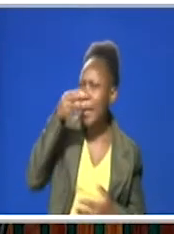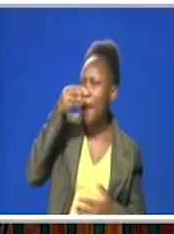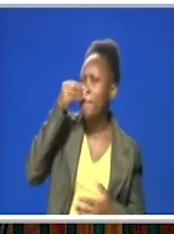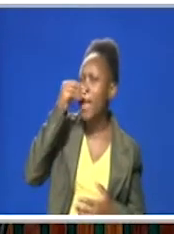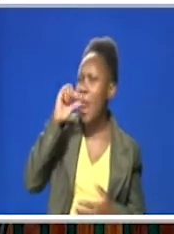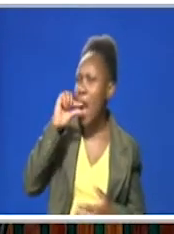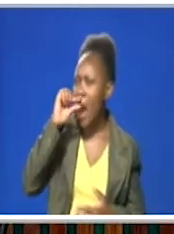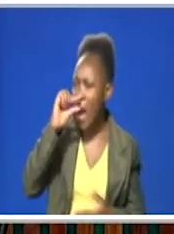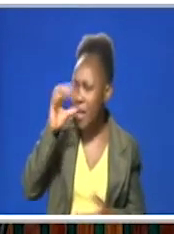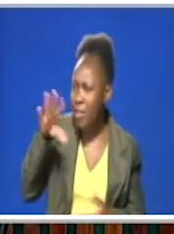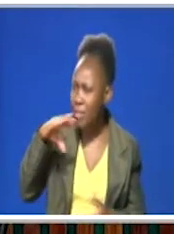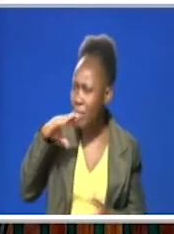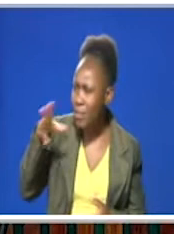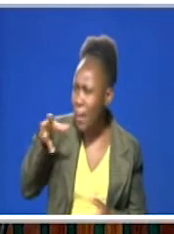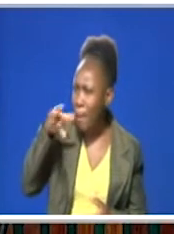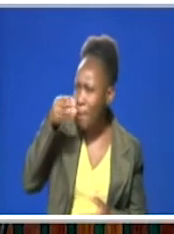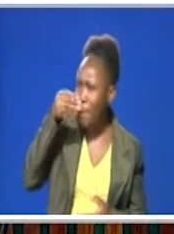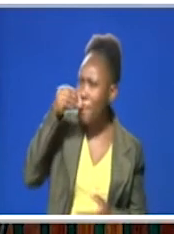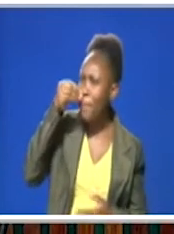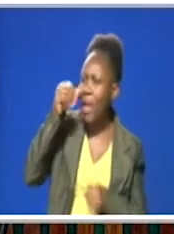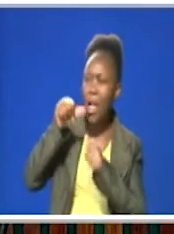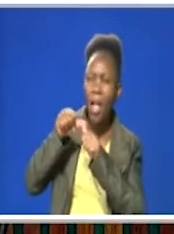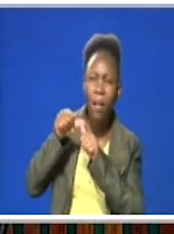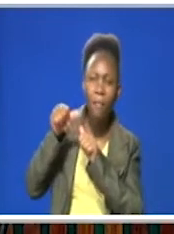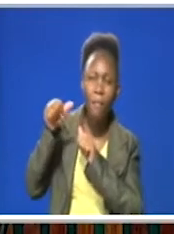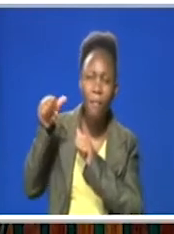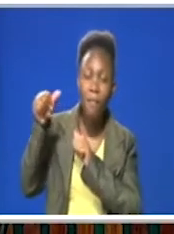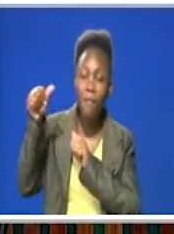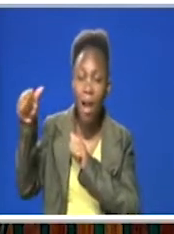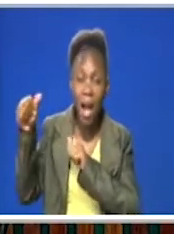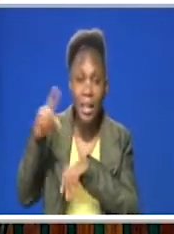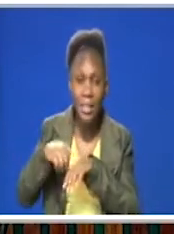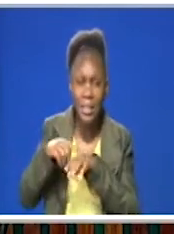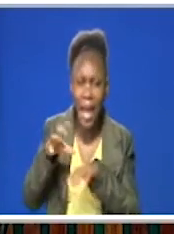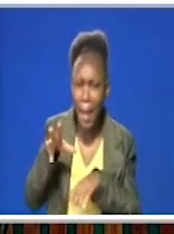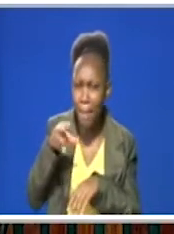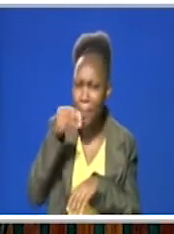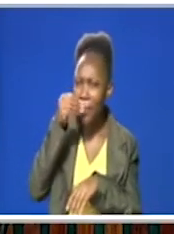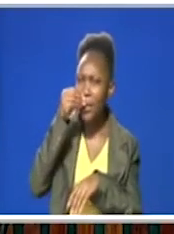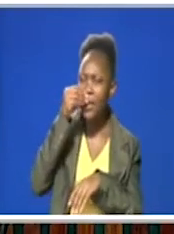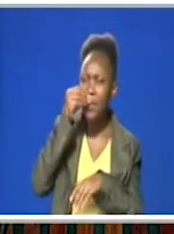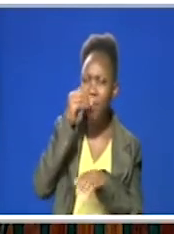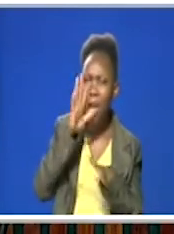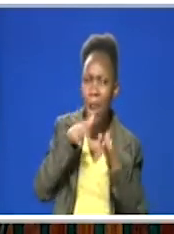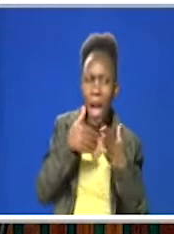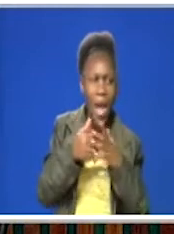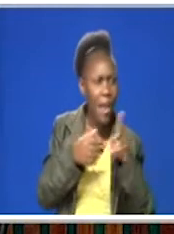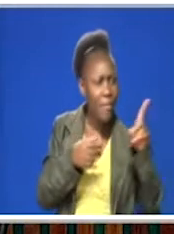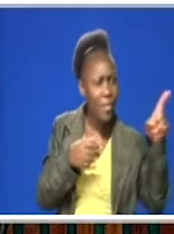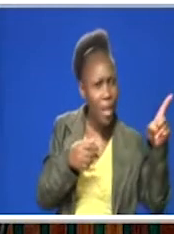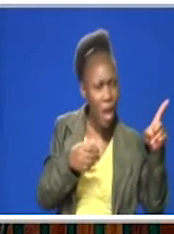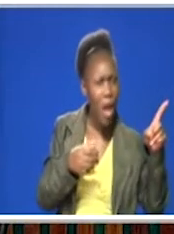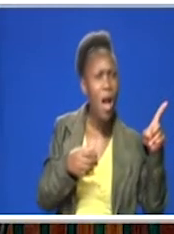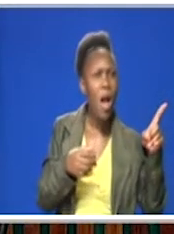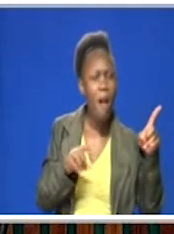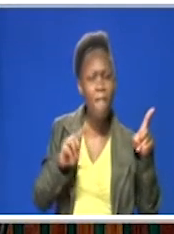you smell that gas from far. So by the time that smell reaches you, then it will